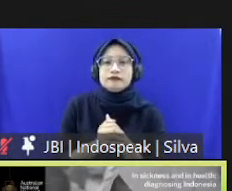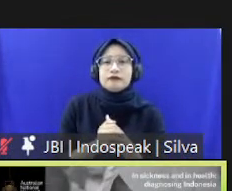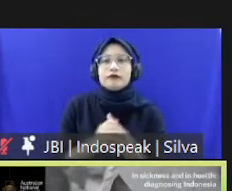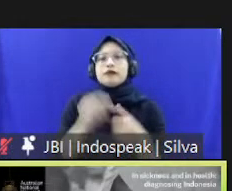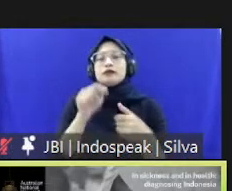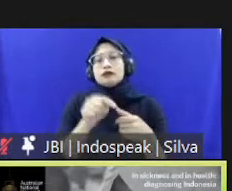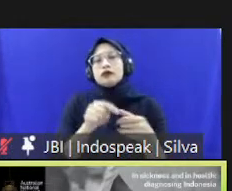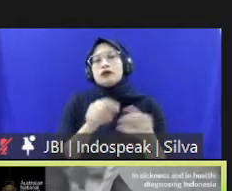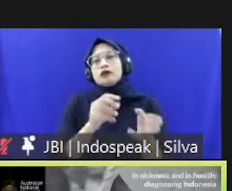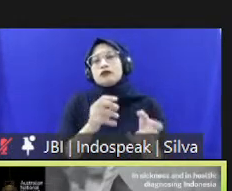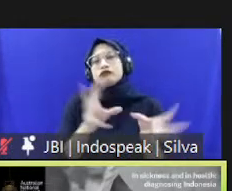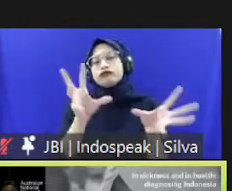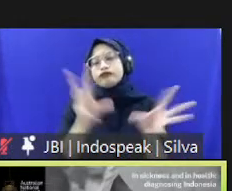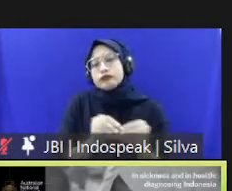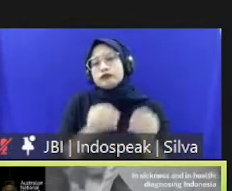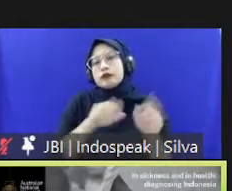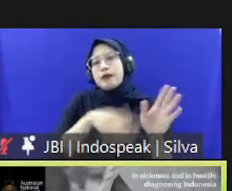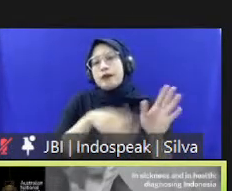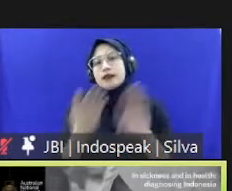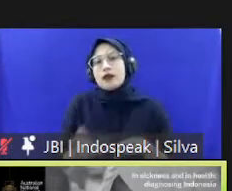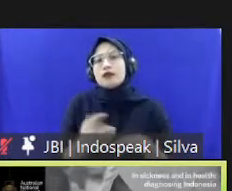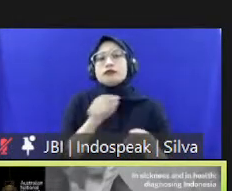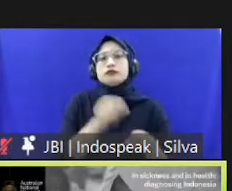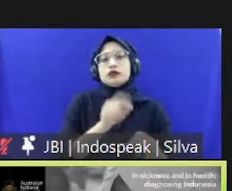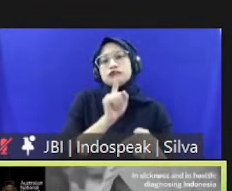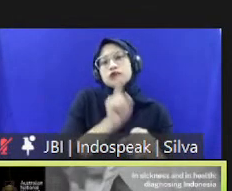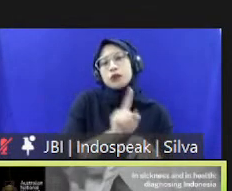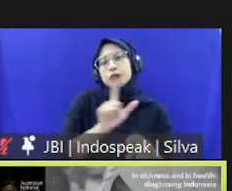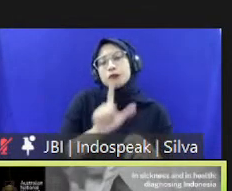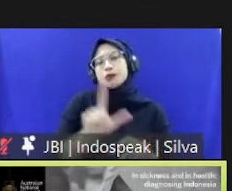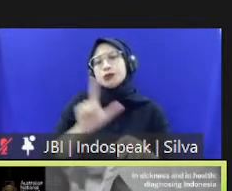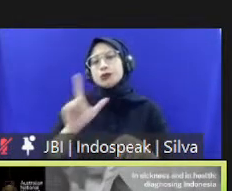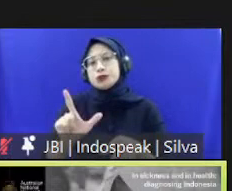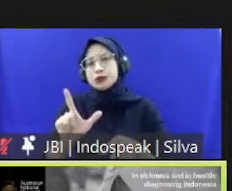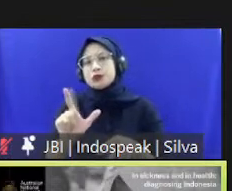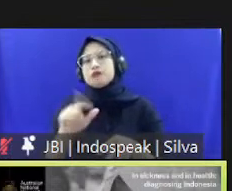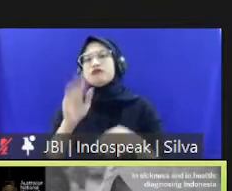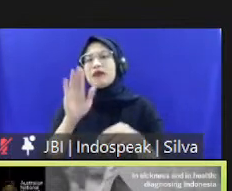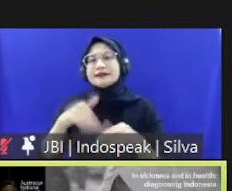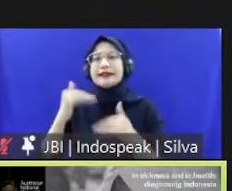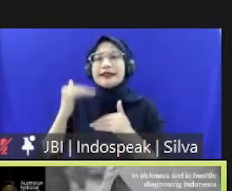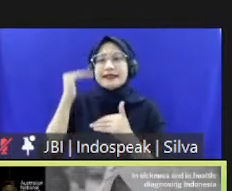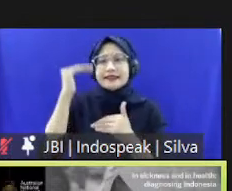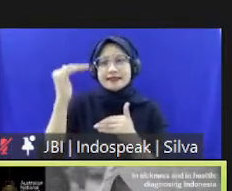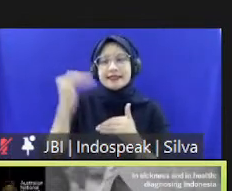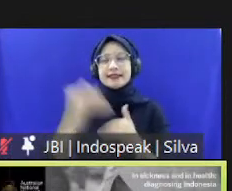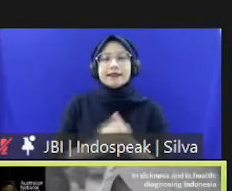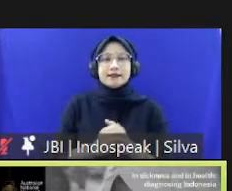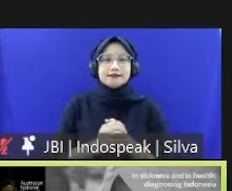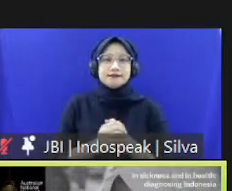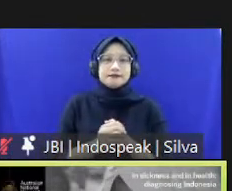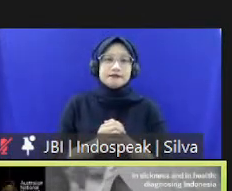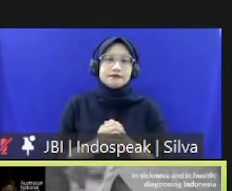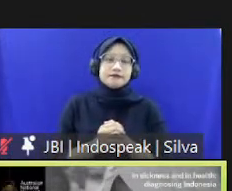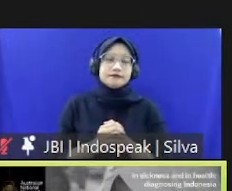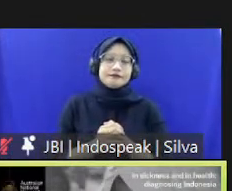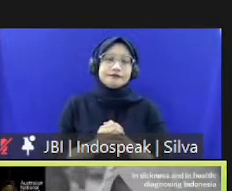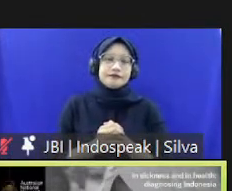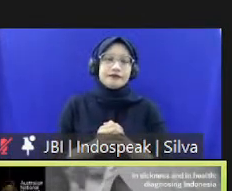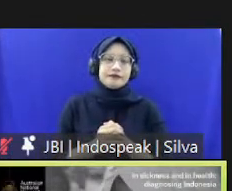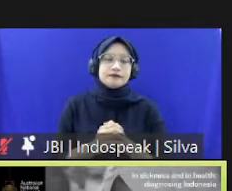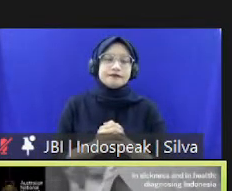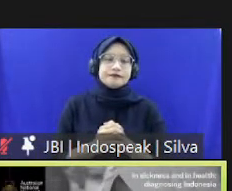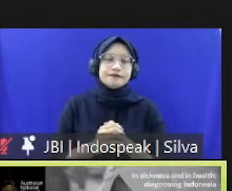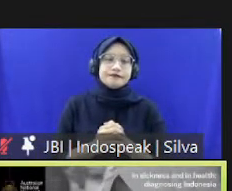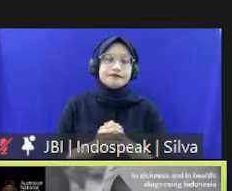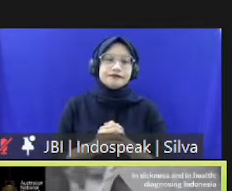as comparatively by estimation of this one. So another question is that like, yes,